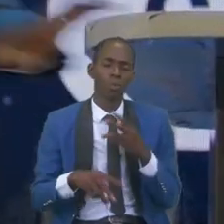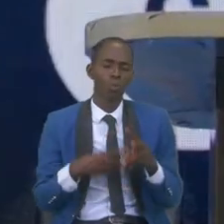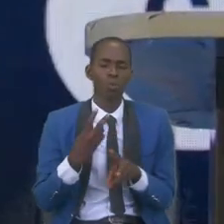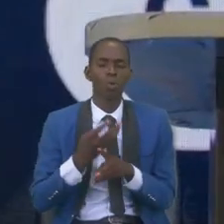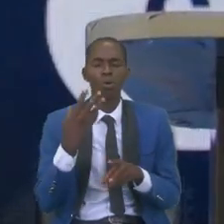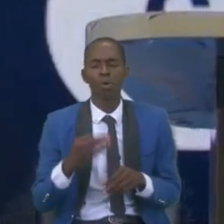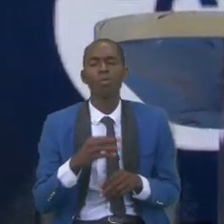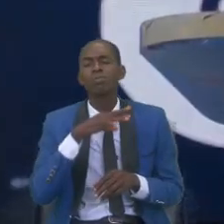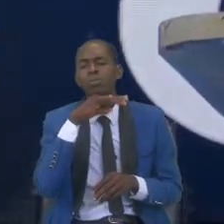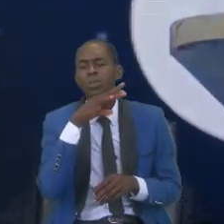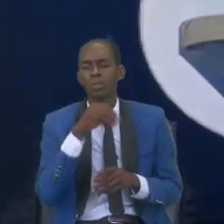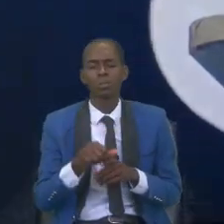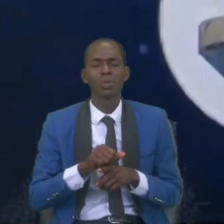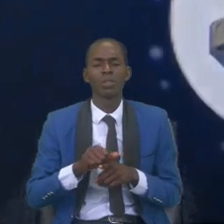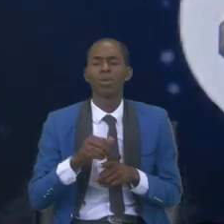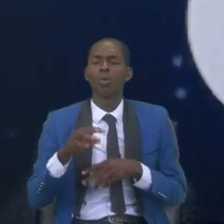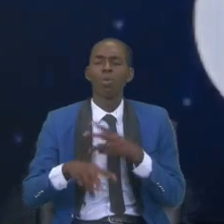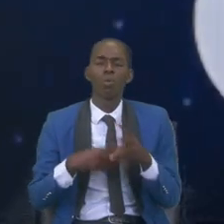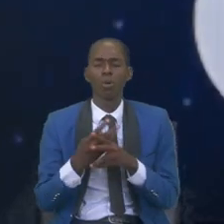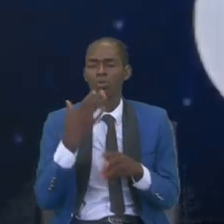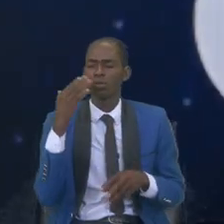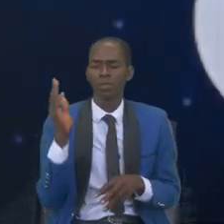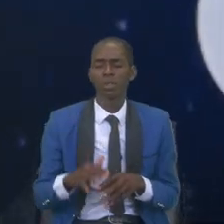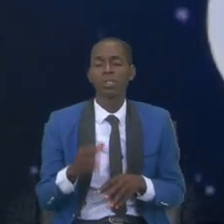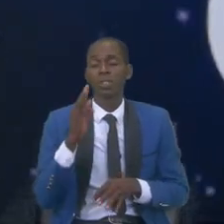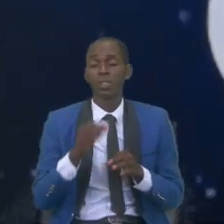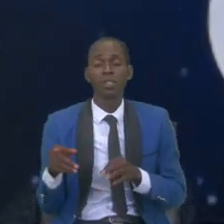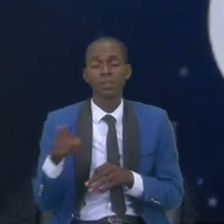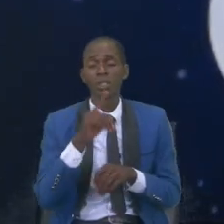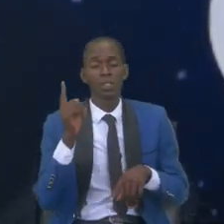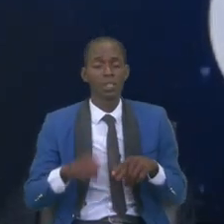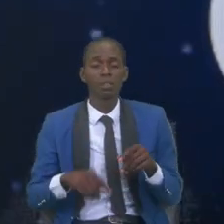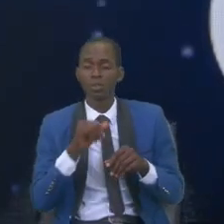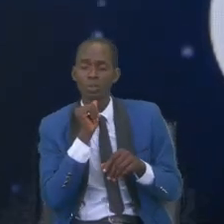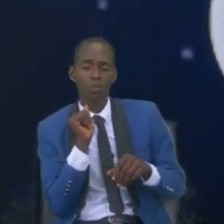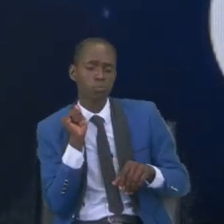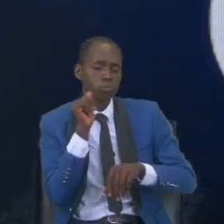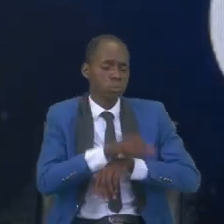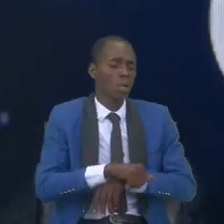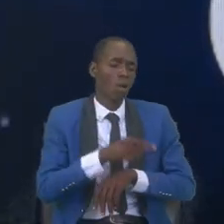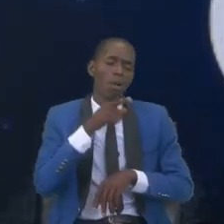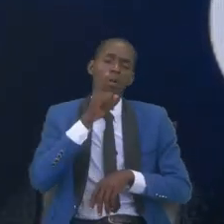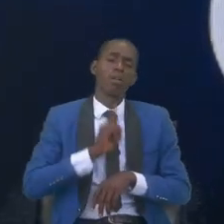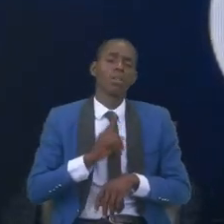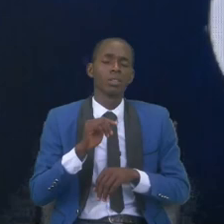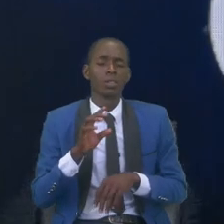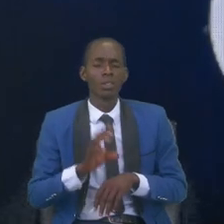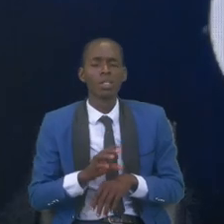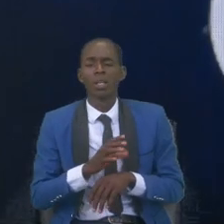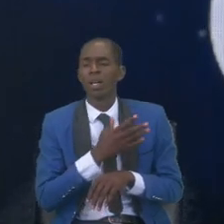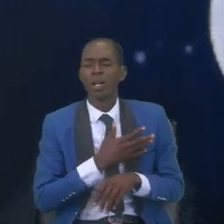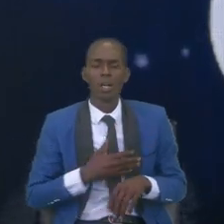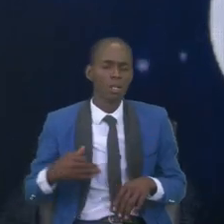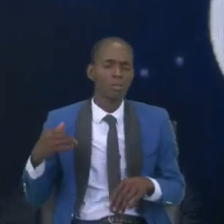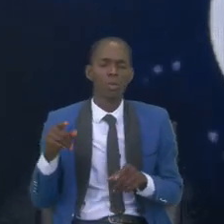evil, if they are not going to overwhelm the church, swallow the church up, and also submerge the